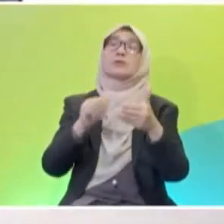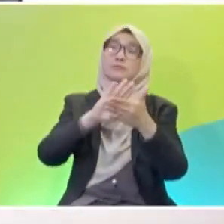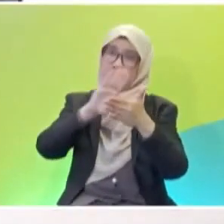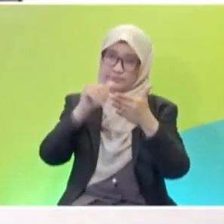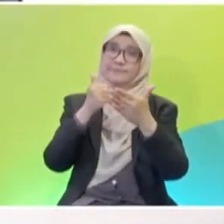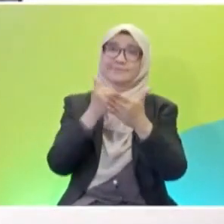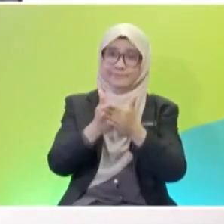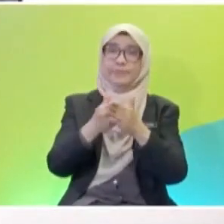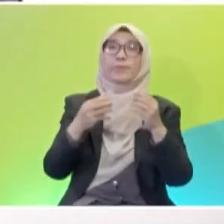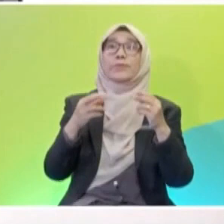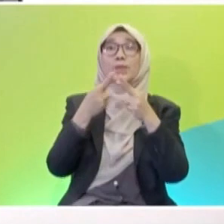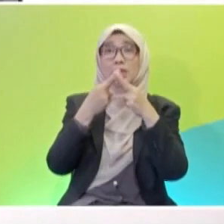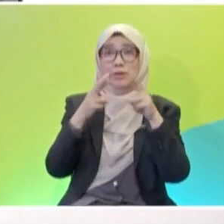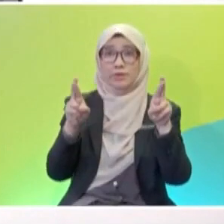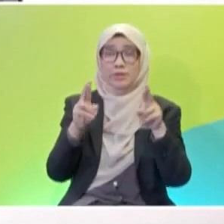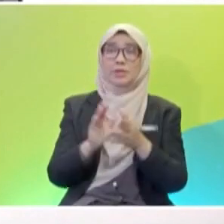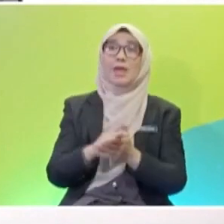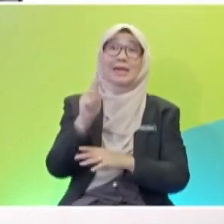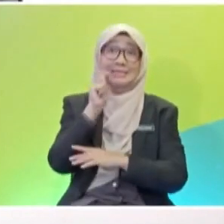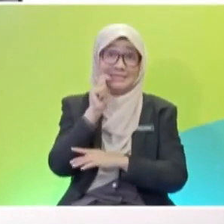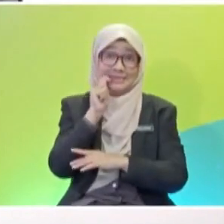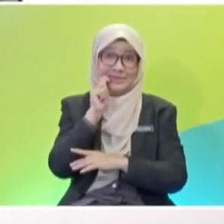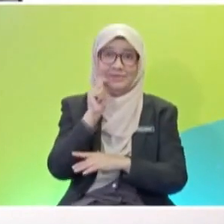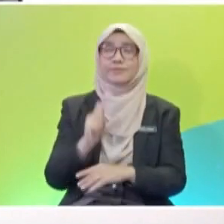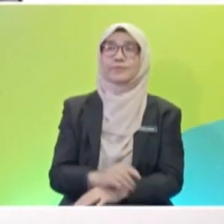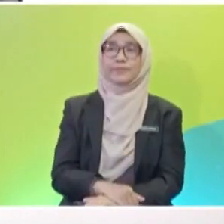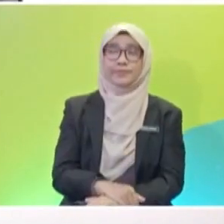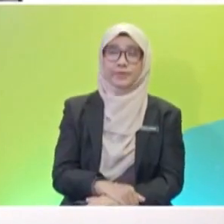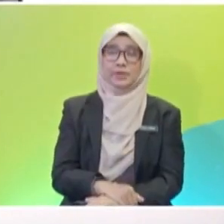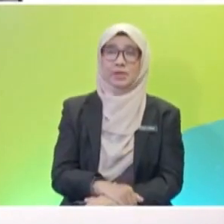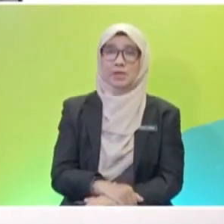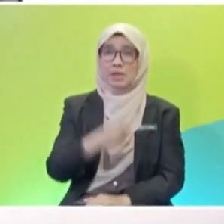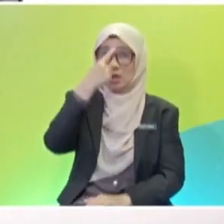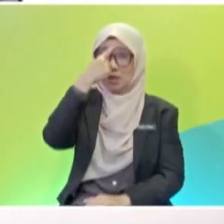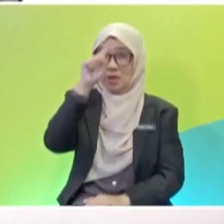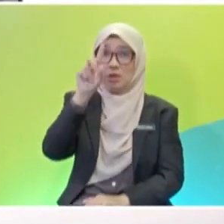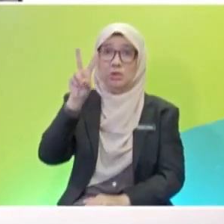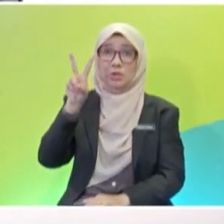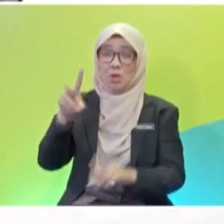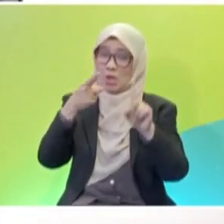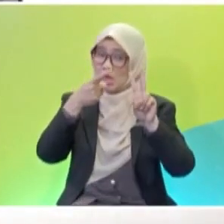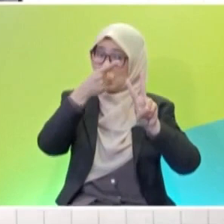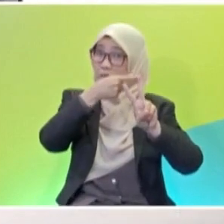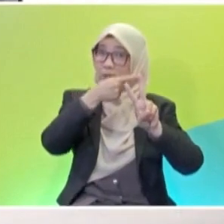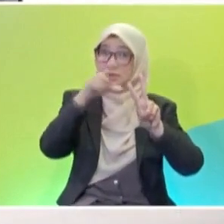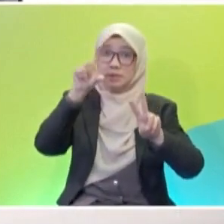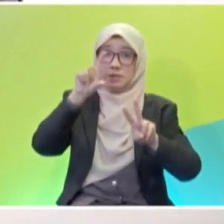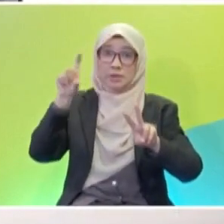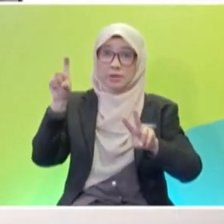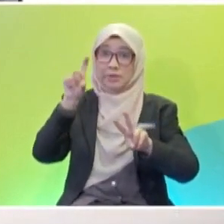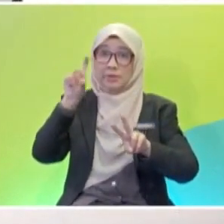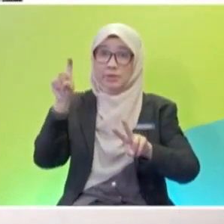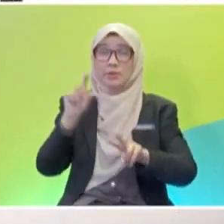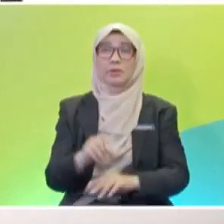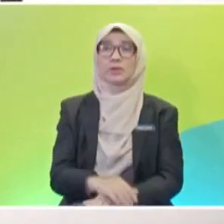Okay, cool. Okay, Right. So cool. let's start with Tivia, the second paragraph. So Yes. what do you get out of it? The gist of the second